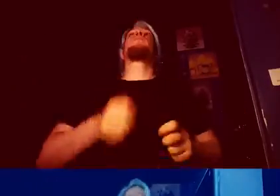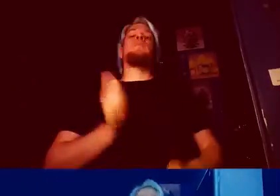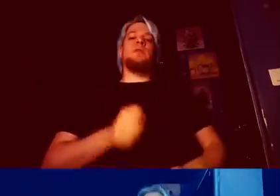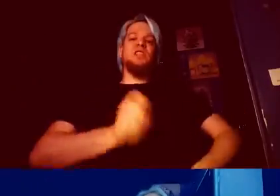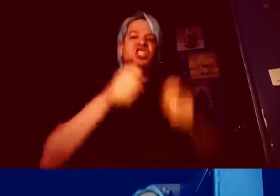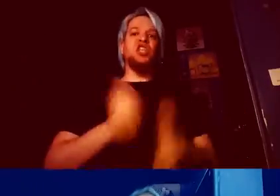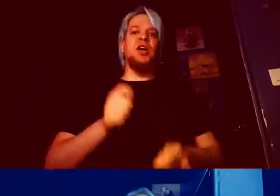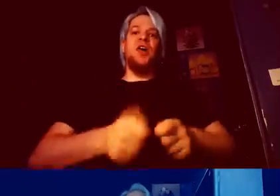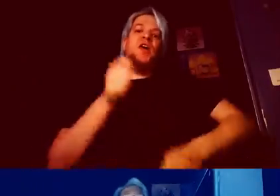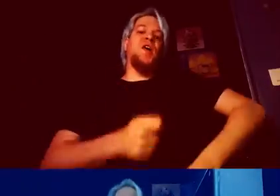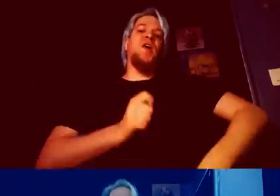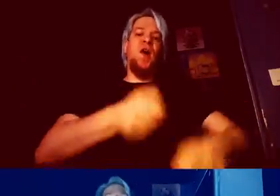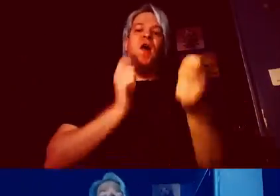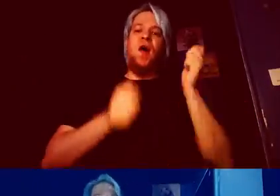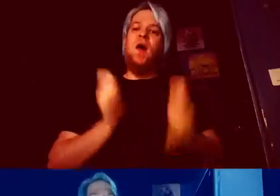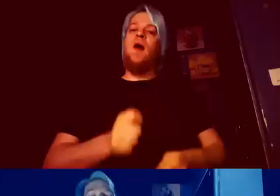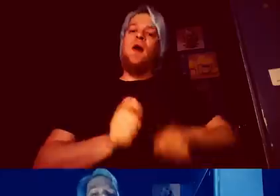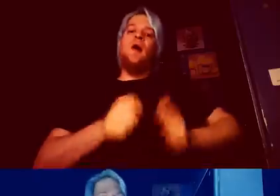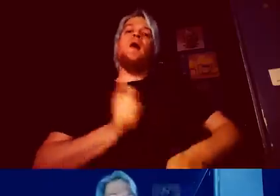Thank you.